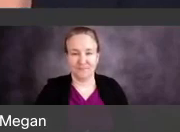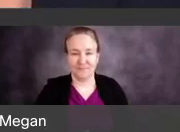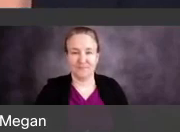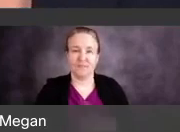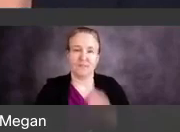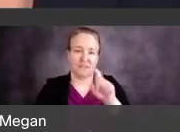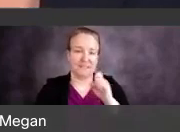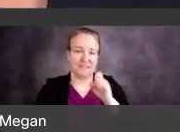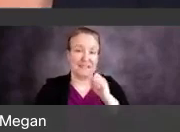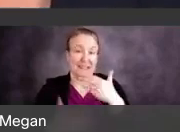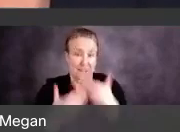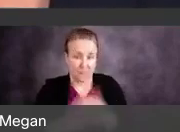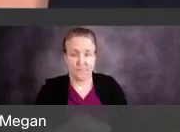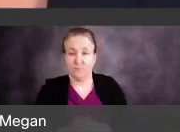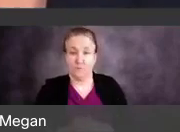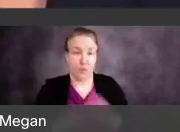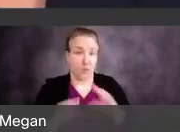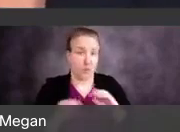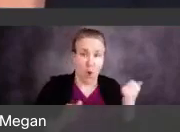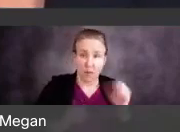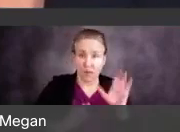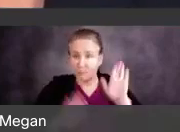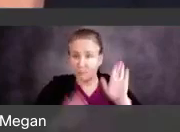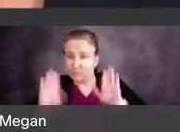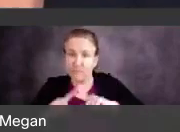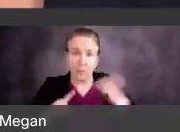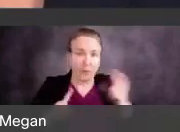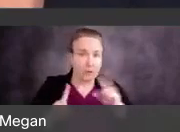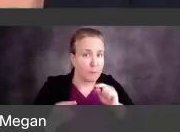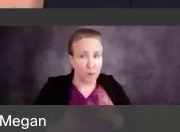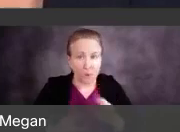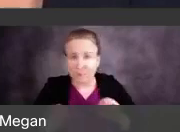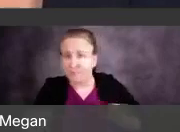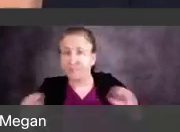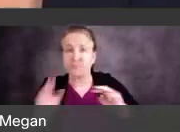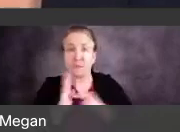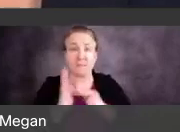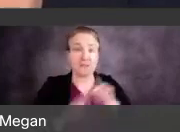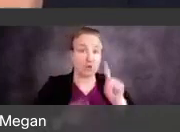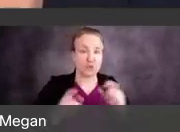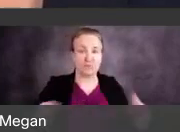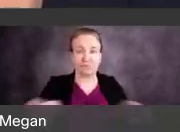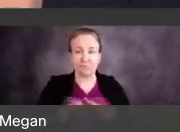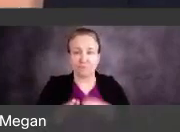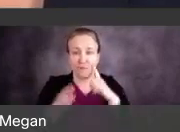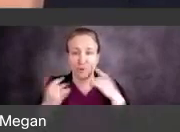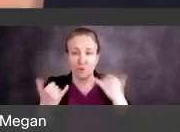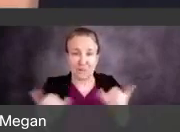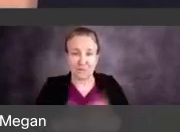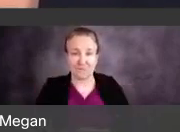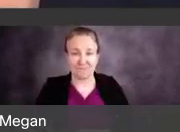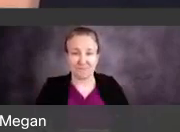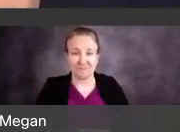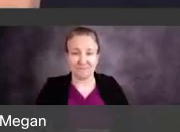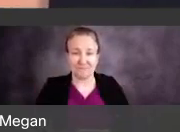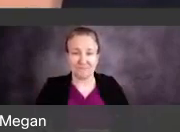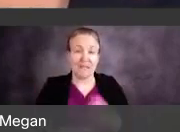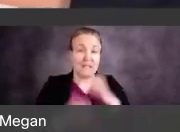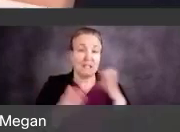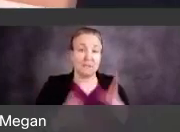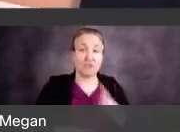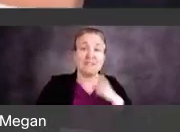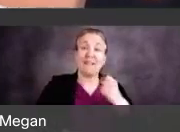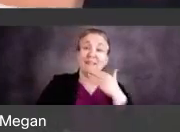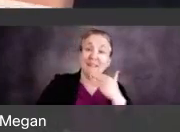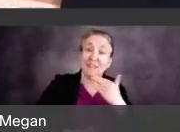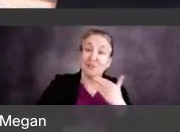Thanks, Justine. We haven't received any further indications from any other reporters, so that concludes our questions for today. Great. Thanks, everybody, and we'll see